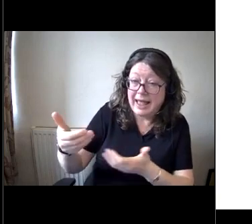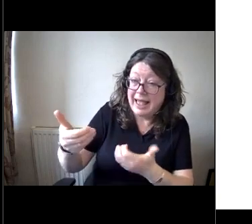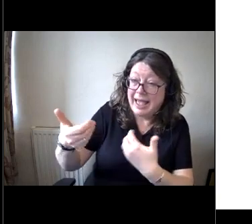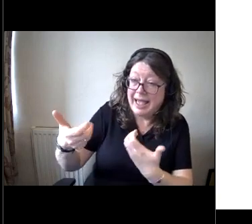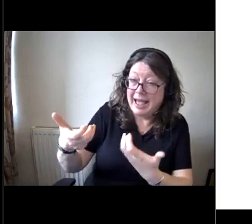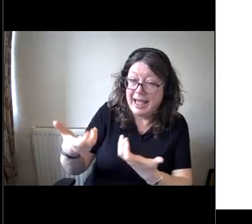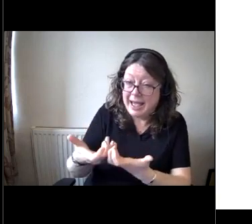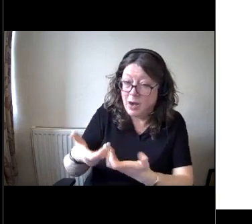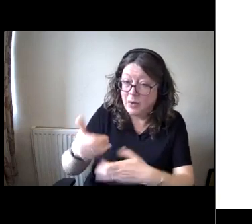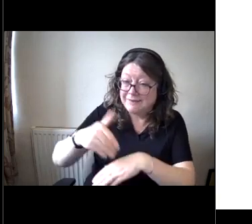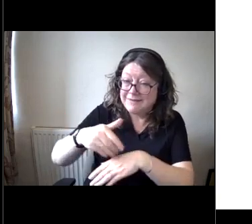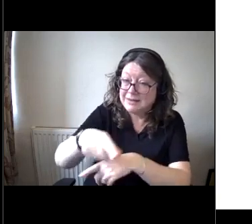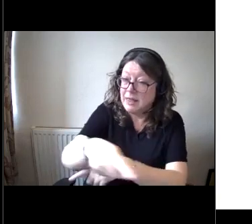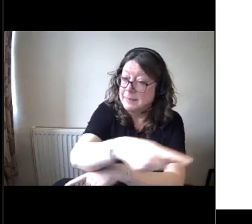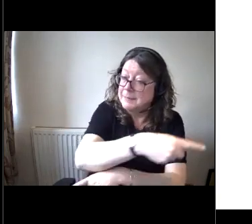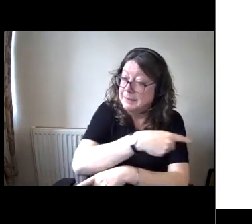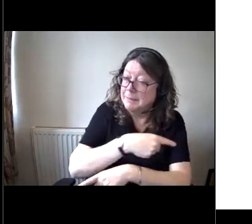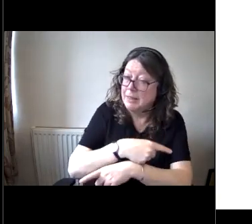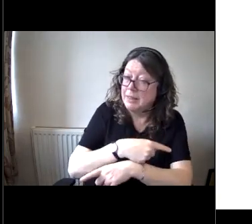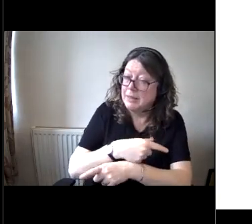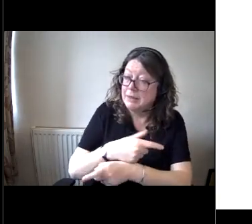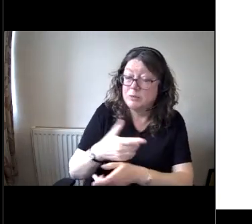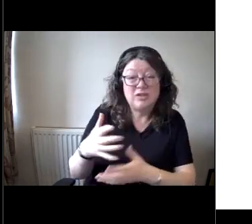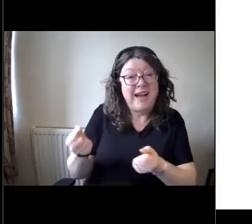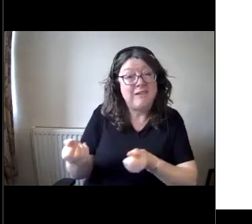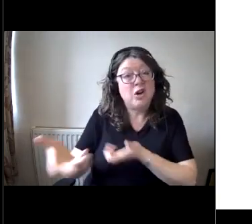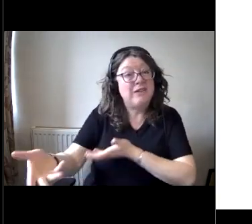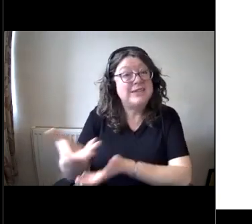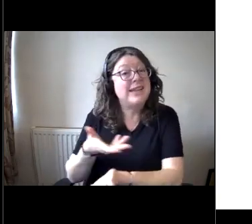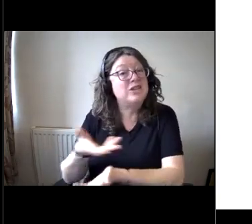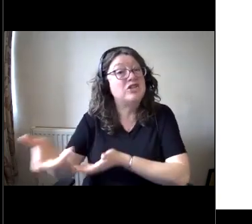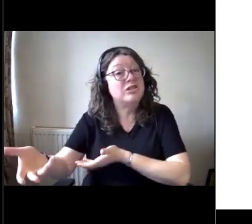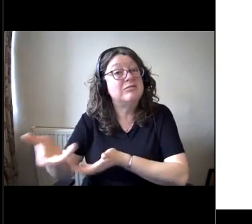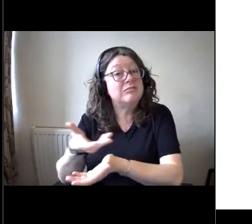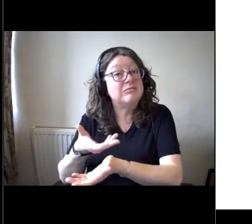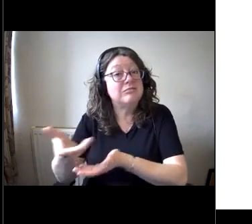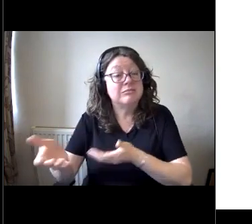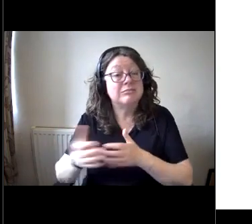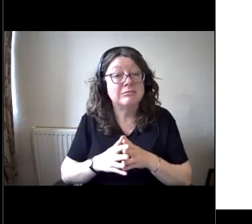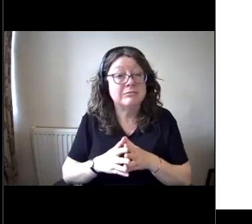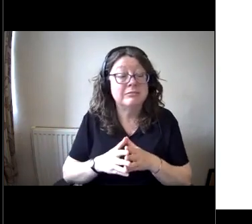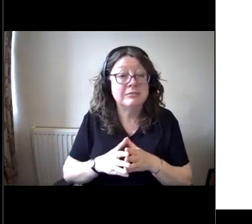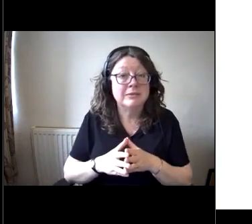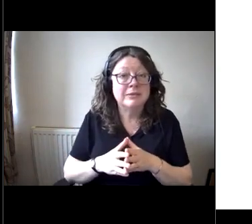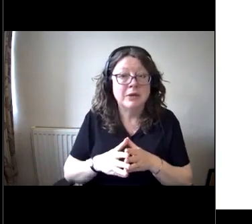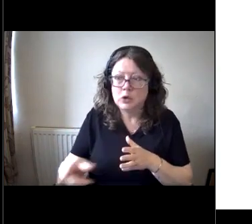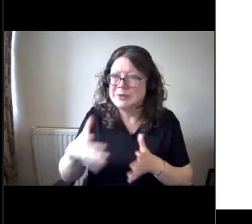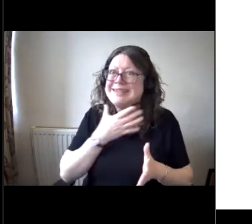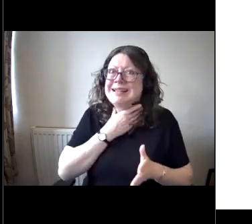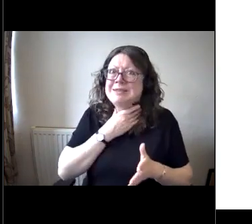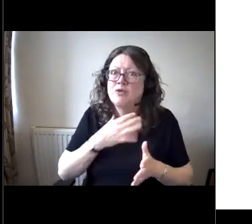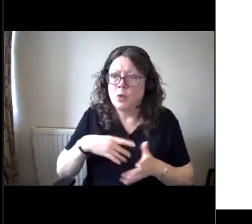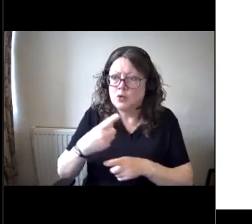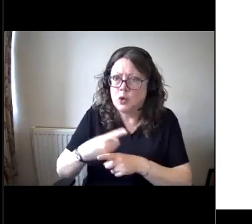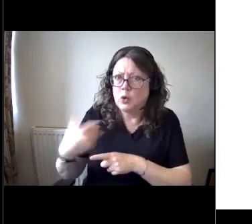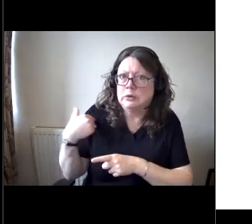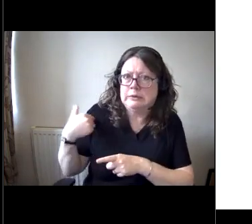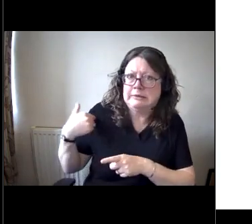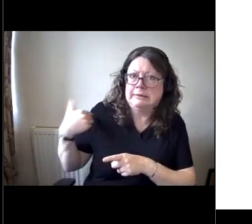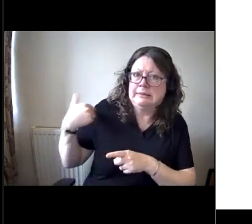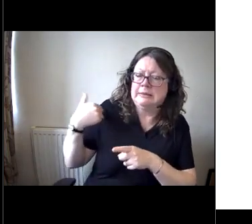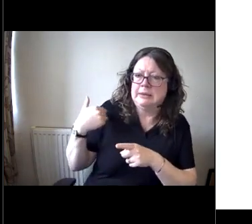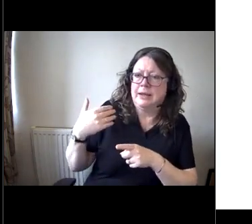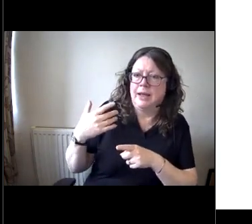everybody's social space? And you're feeling like you really want to talk, and other people also do. We're